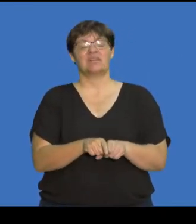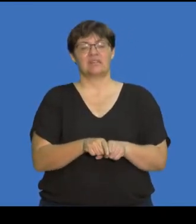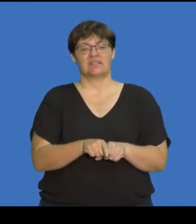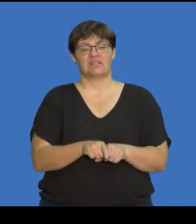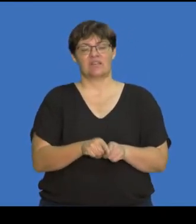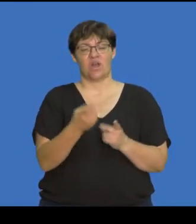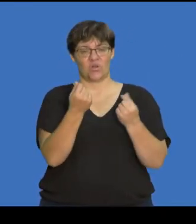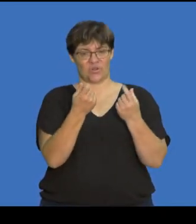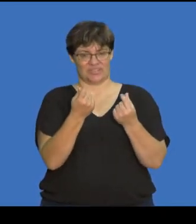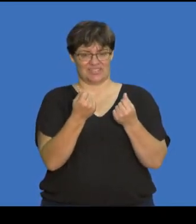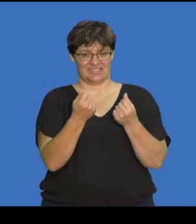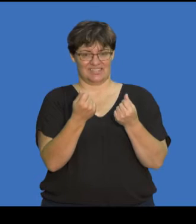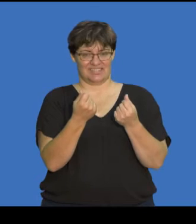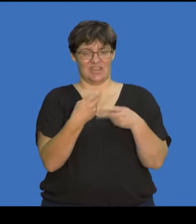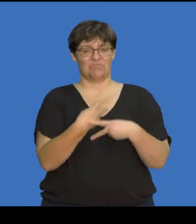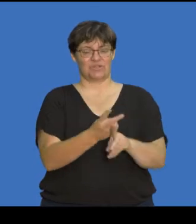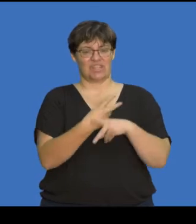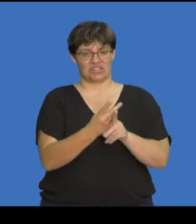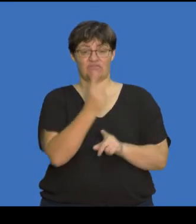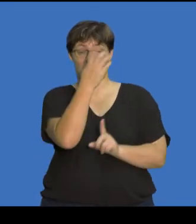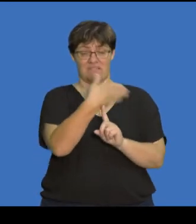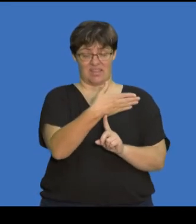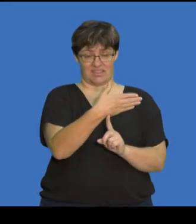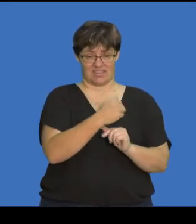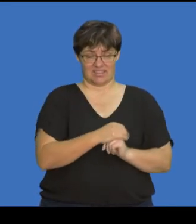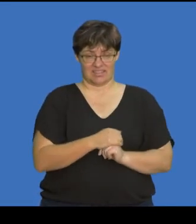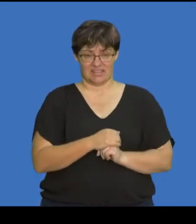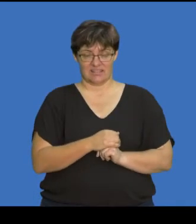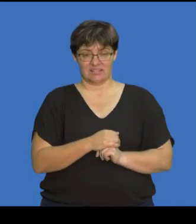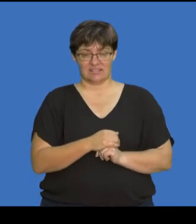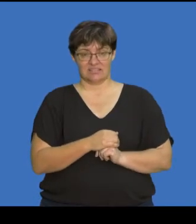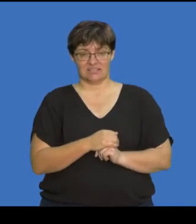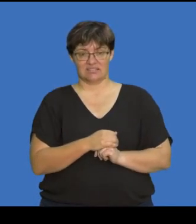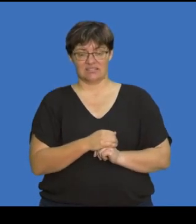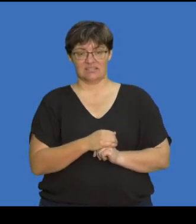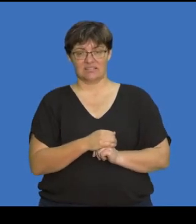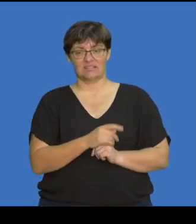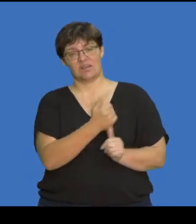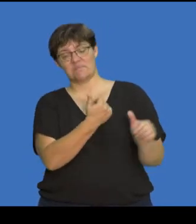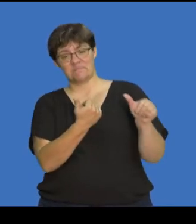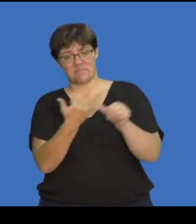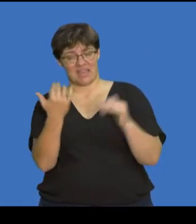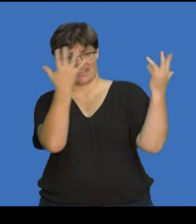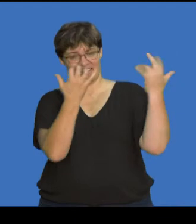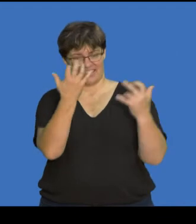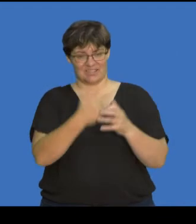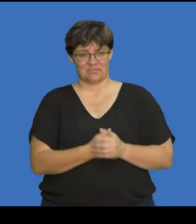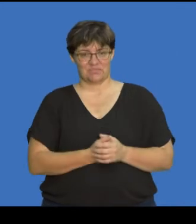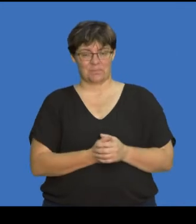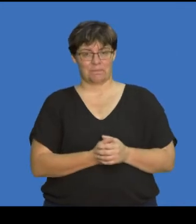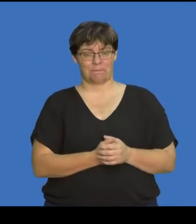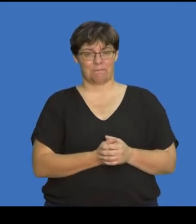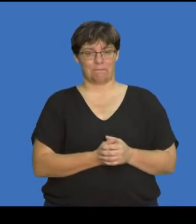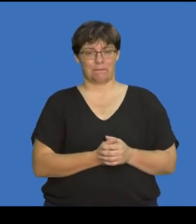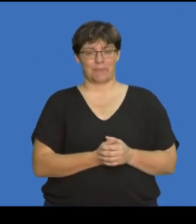cost of production per flag. So therefore, guys, let's go back to our calculation.